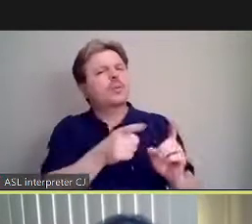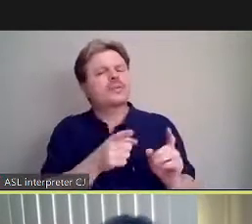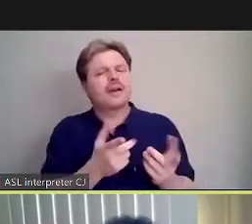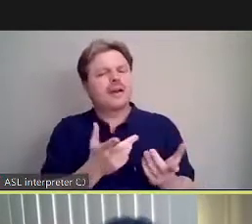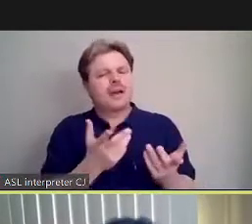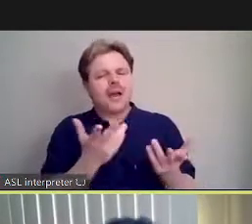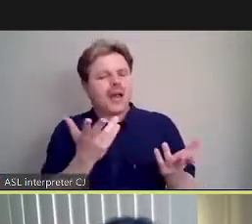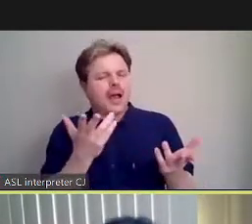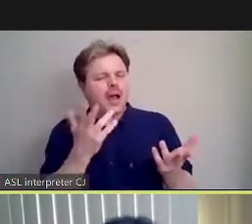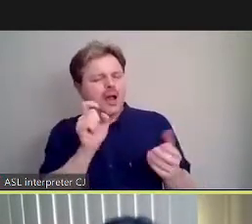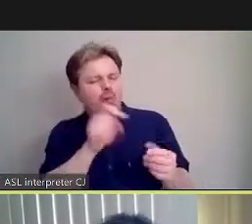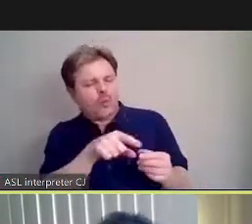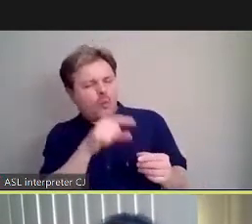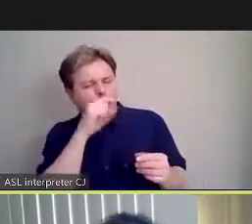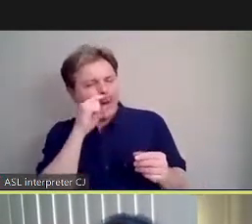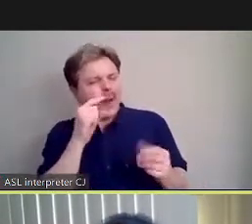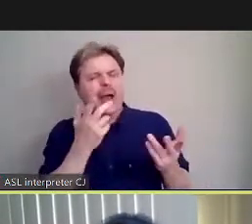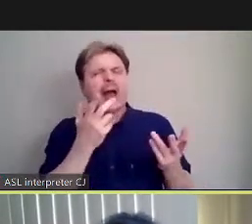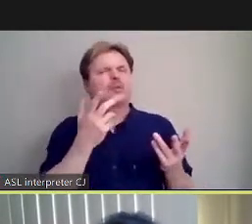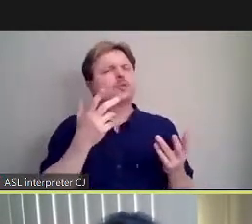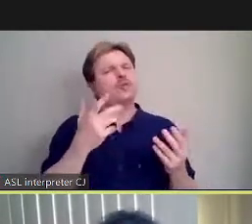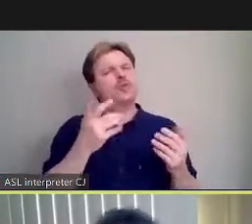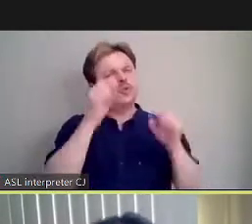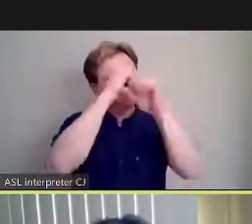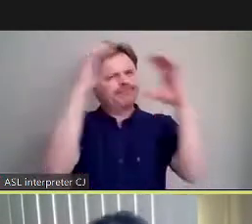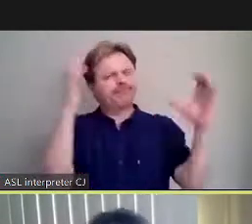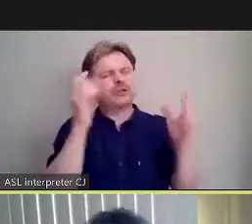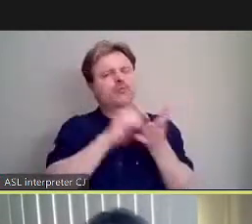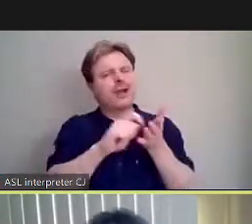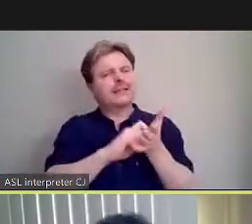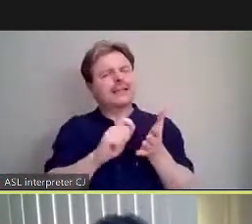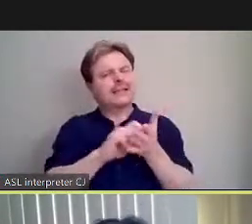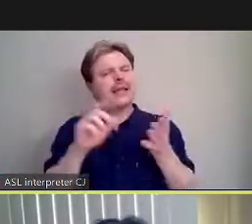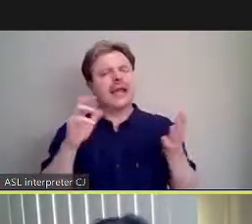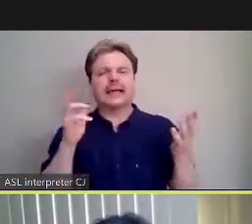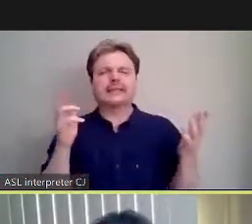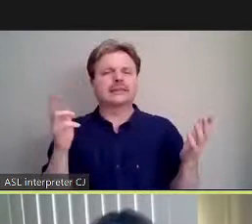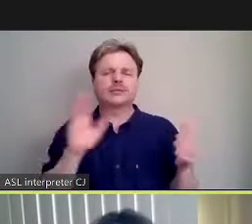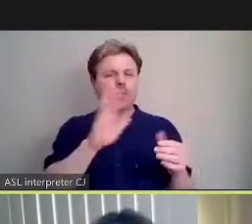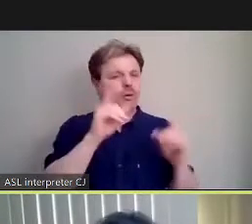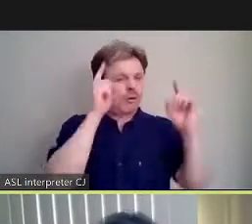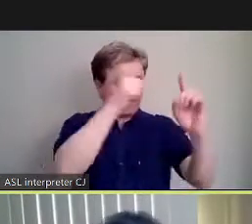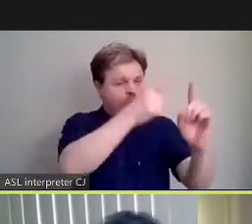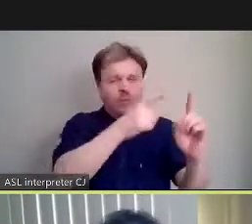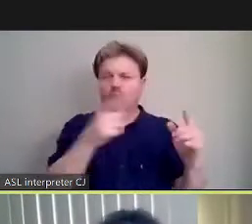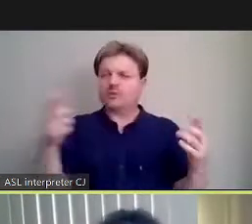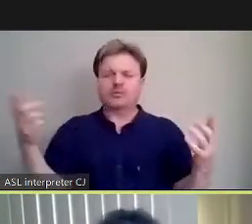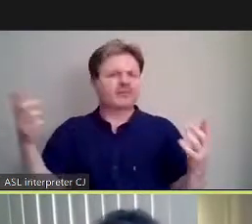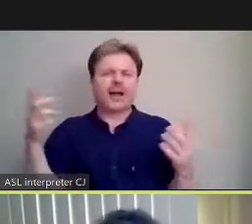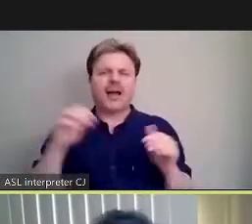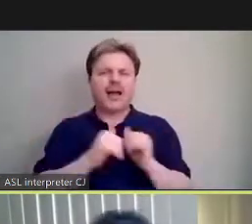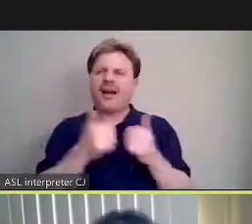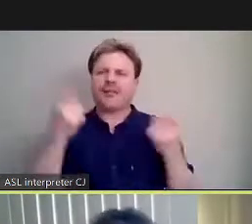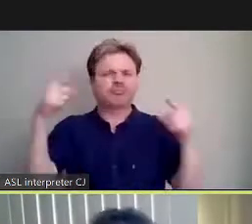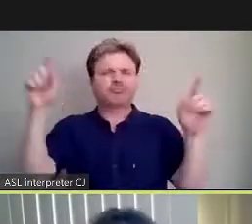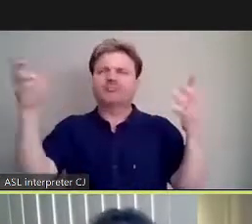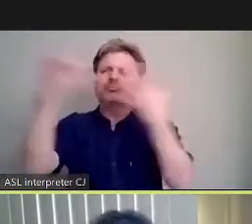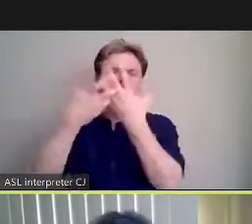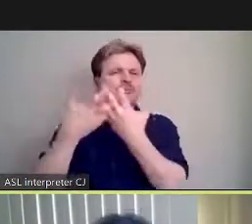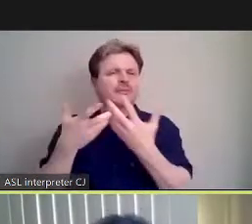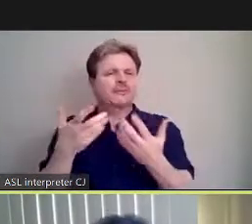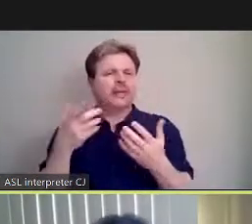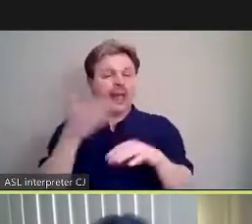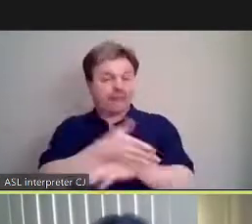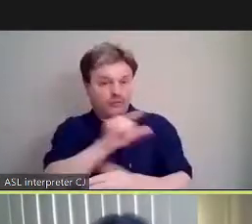as meeting those goals, like beyond this, like after you graduate, like who do you see yourself communicating